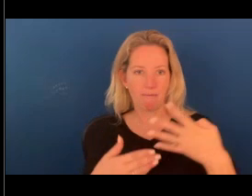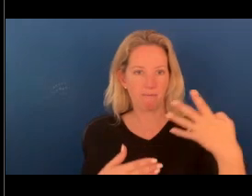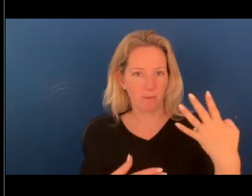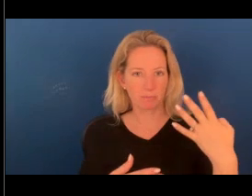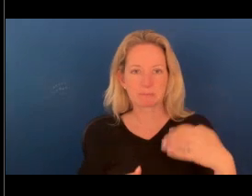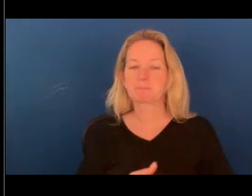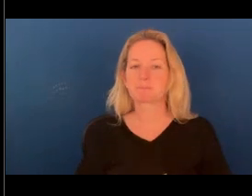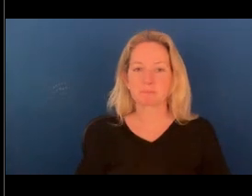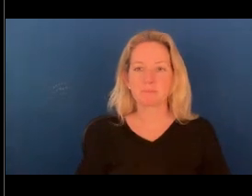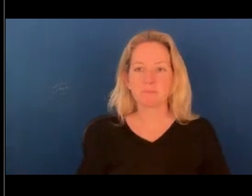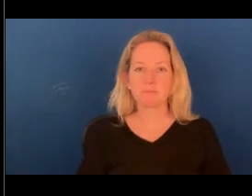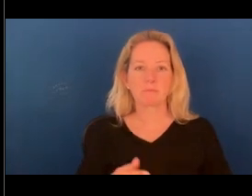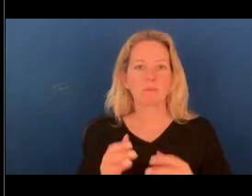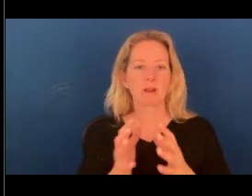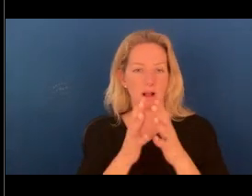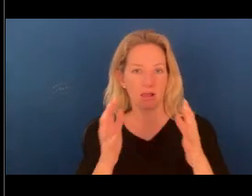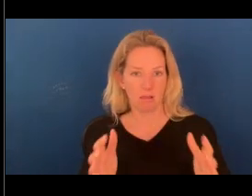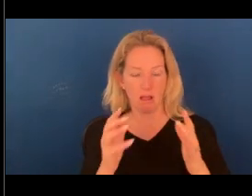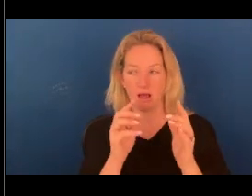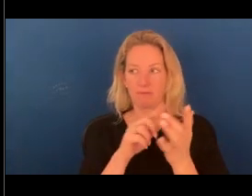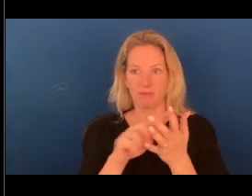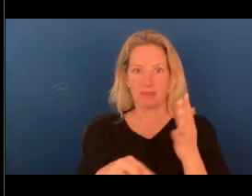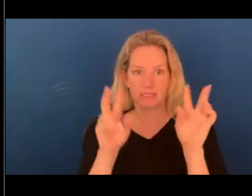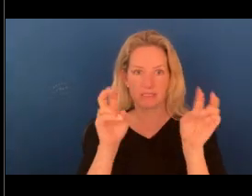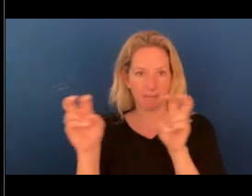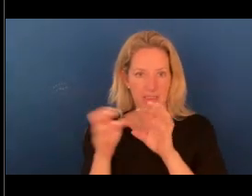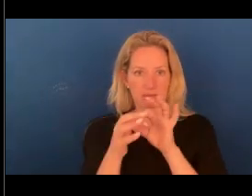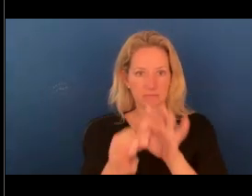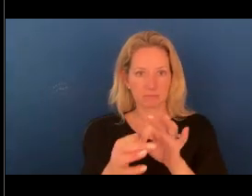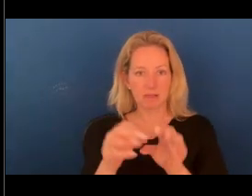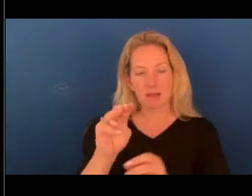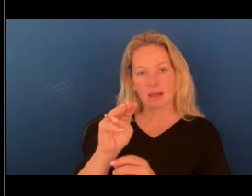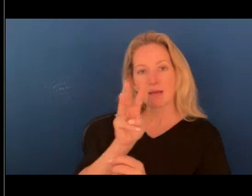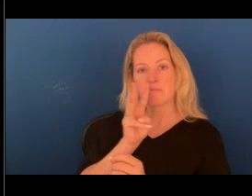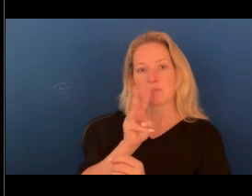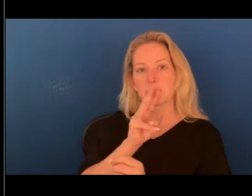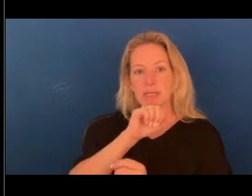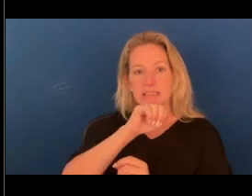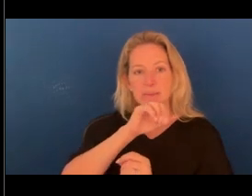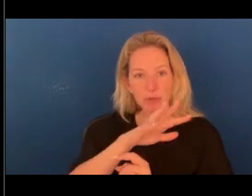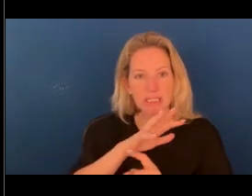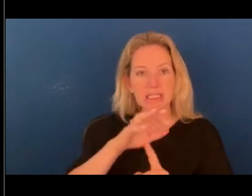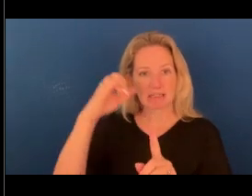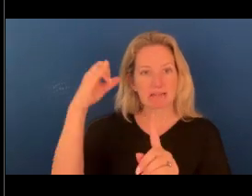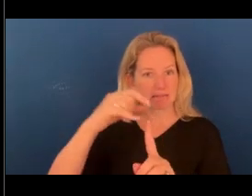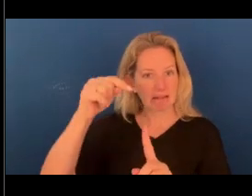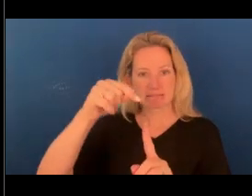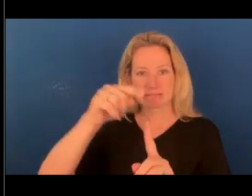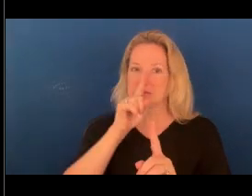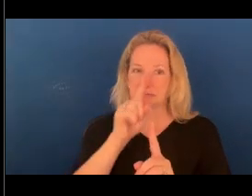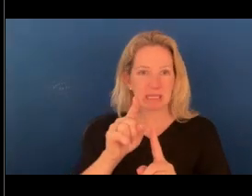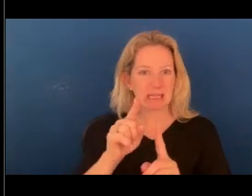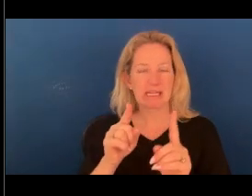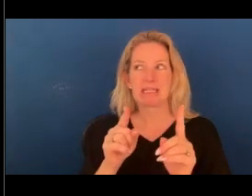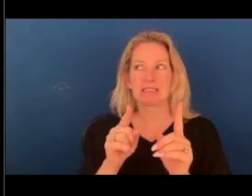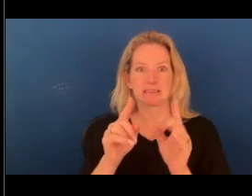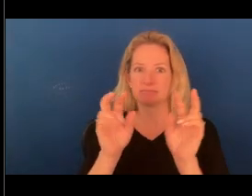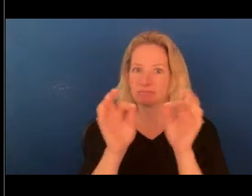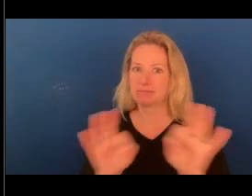trucks through a lot of those focus areas, but marine debris really is something that moves beyond